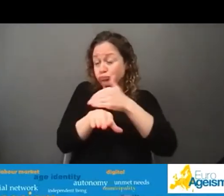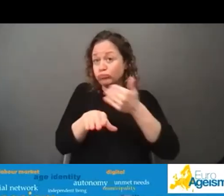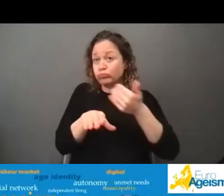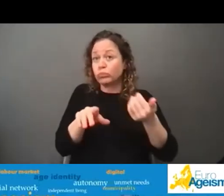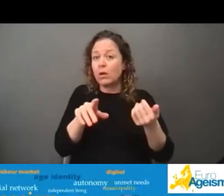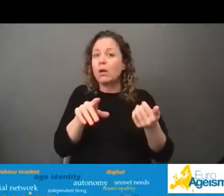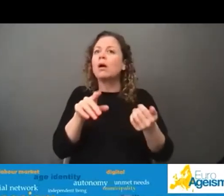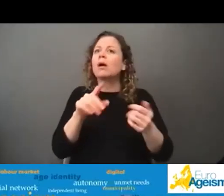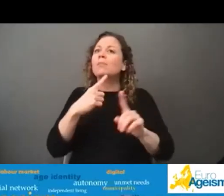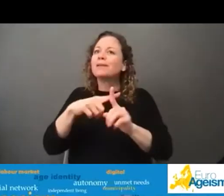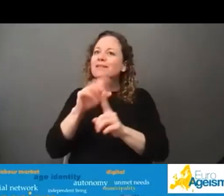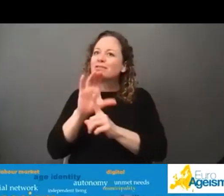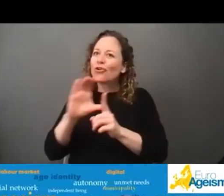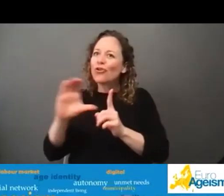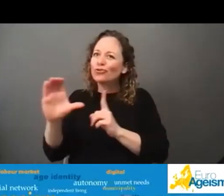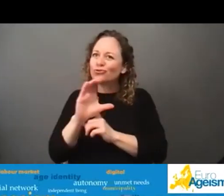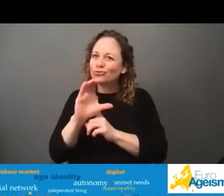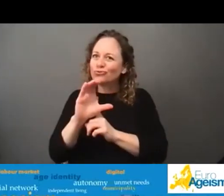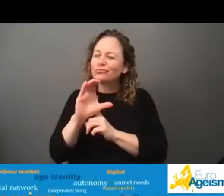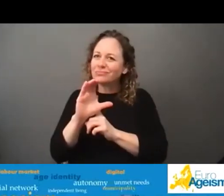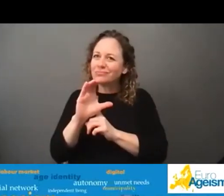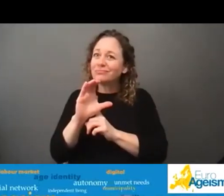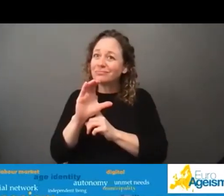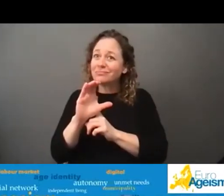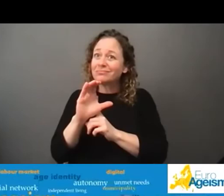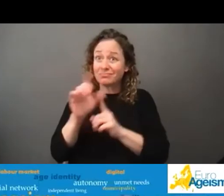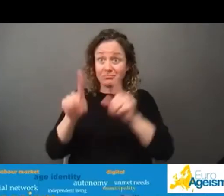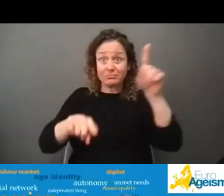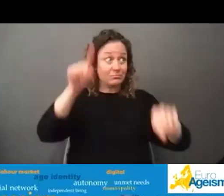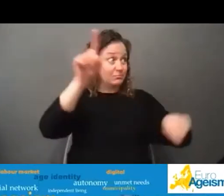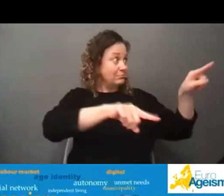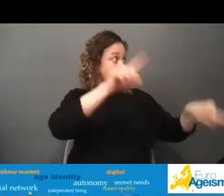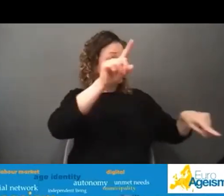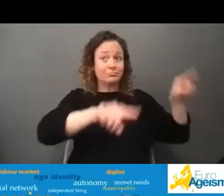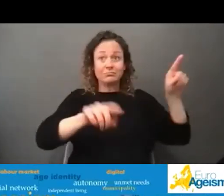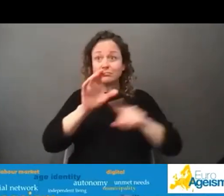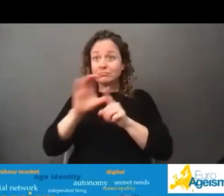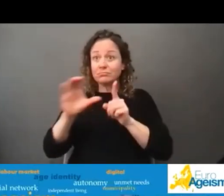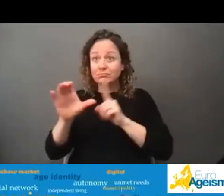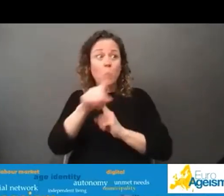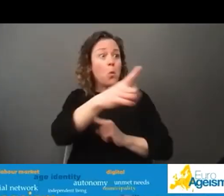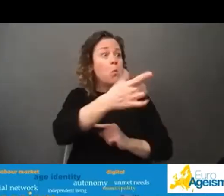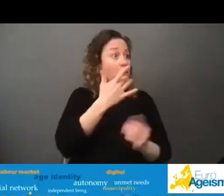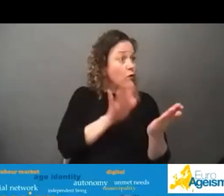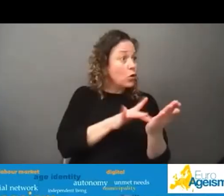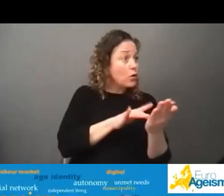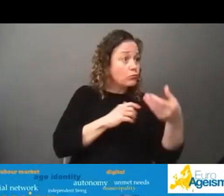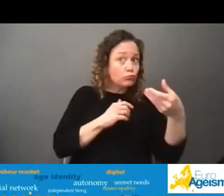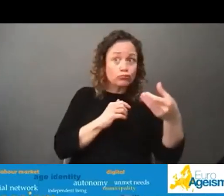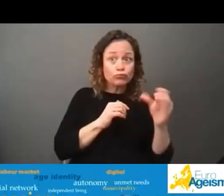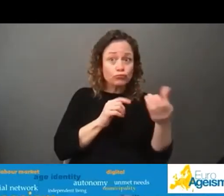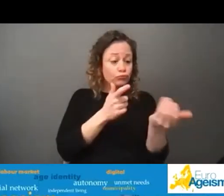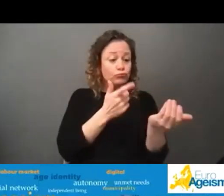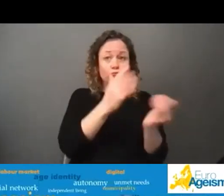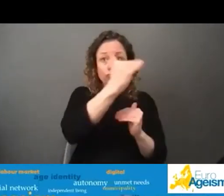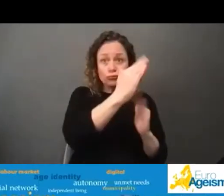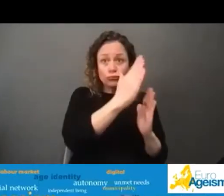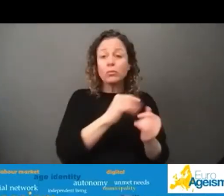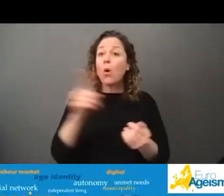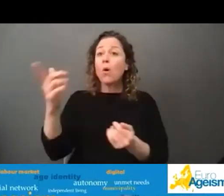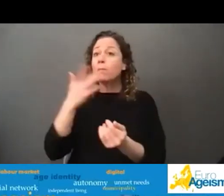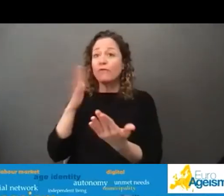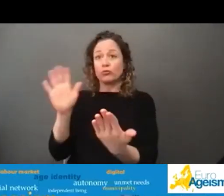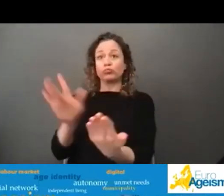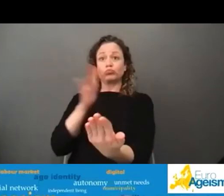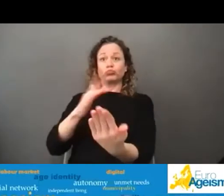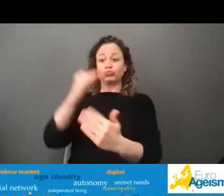cultural component, because that could be different. And some people might want to use a phone, and some people might want to use a tablet. So all